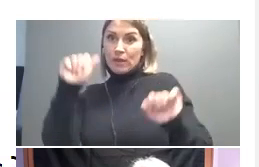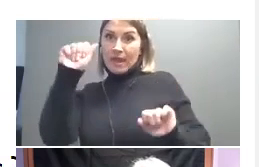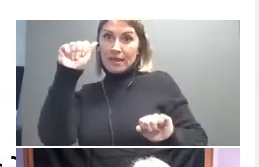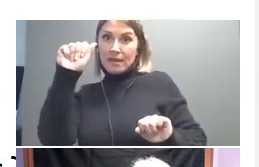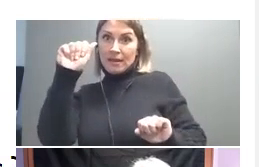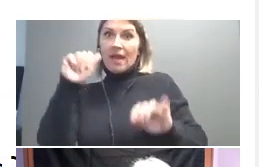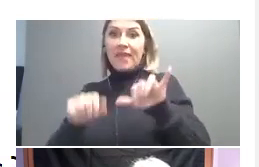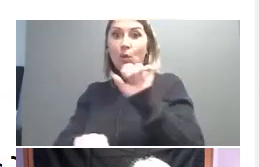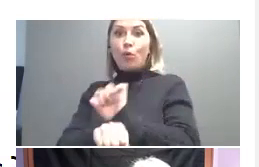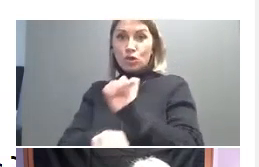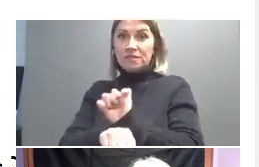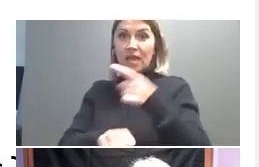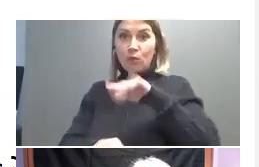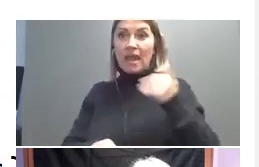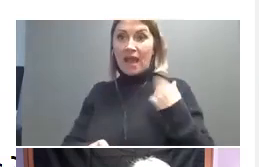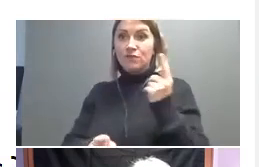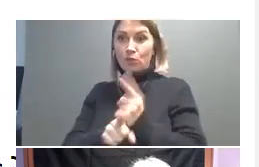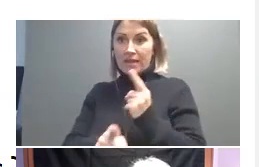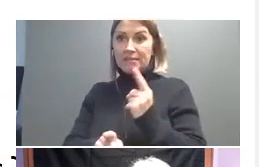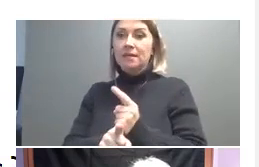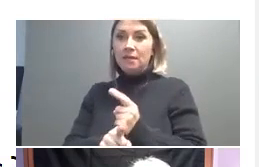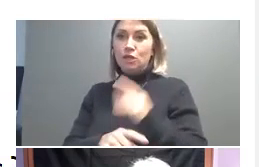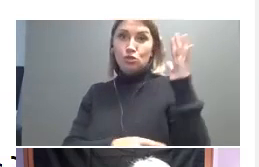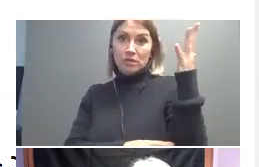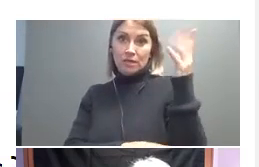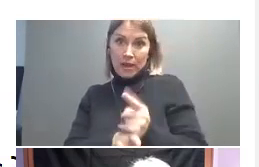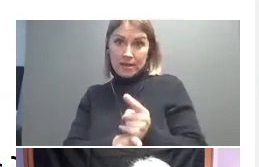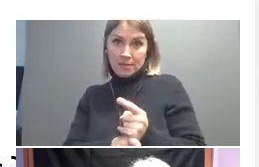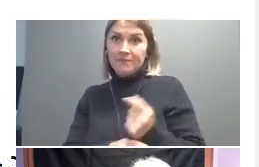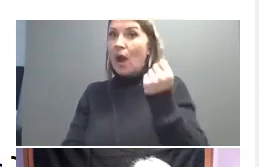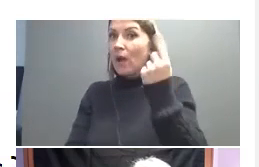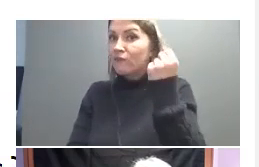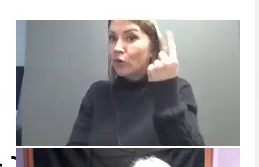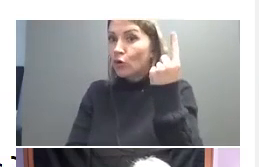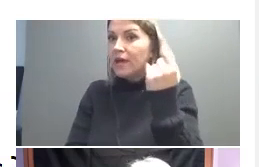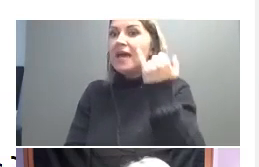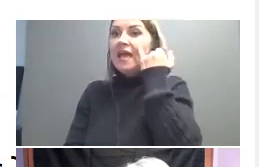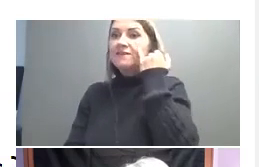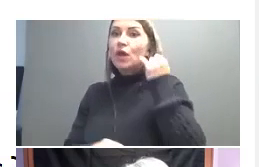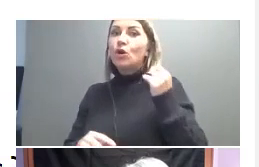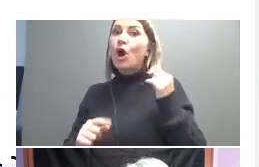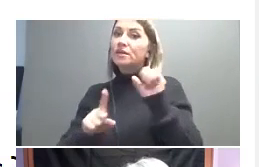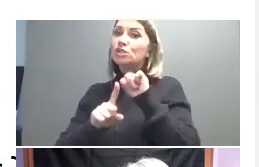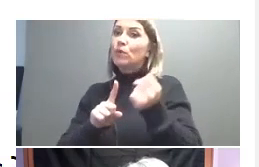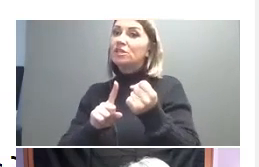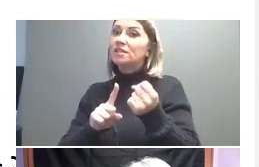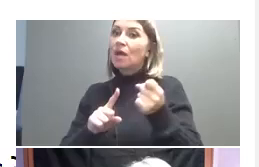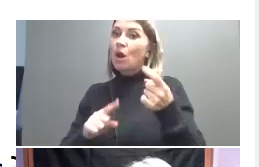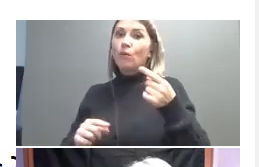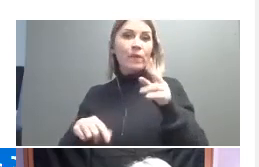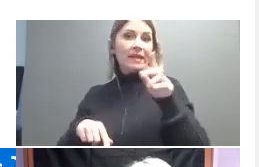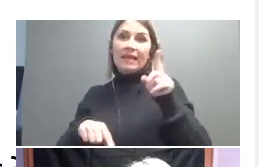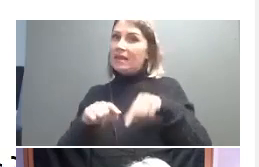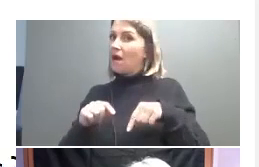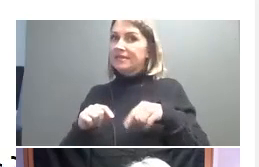this works and we have the correct tree. However, there are cases where we cannot